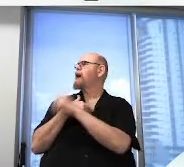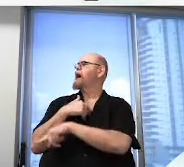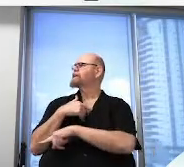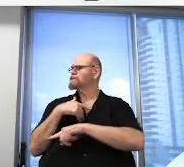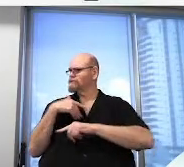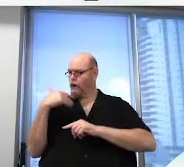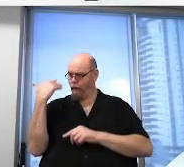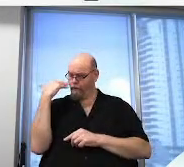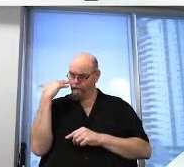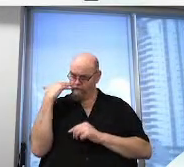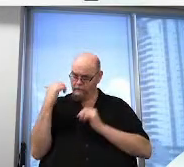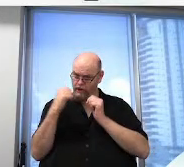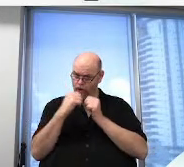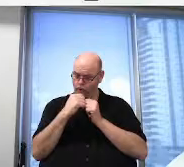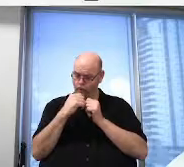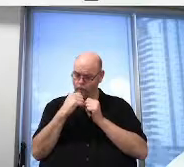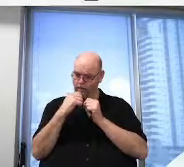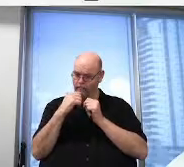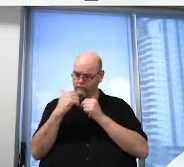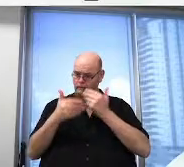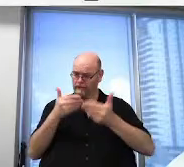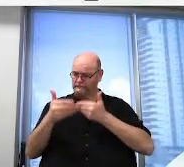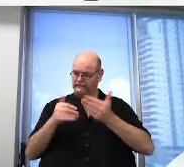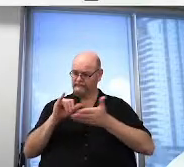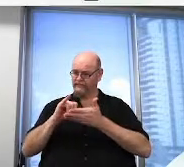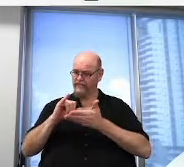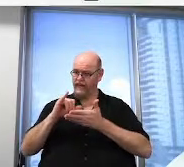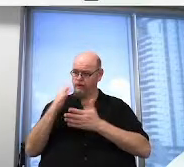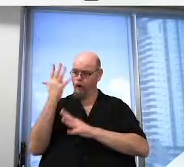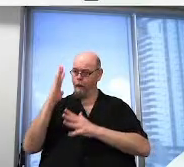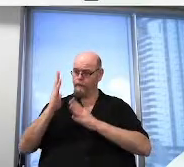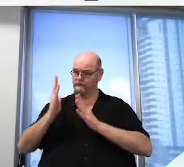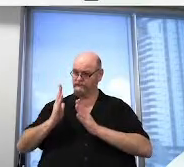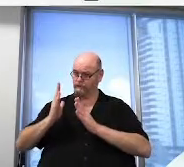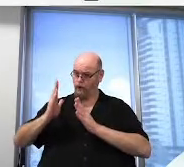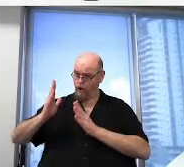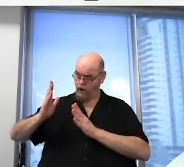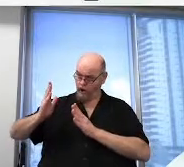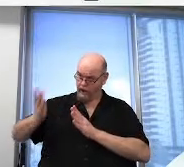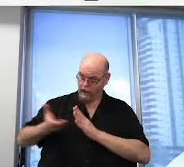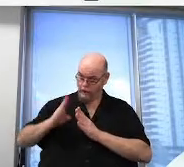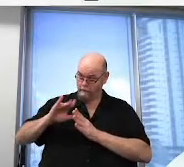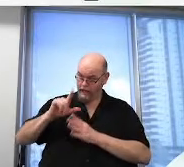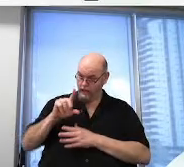ask you a question. Are you familiar with the process by which arborists are hired by LUMA?